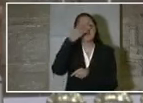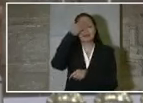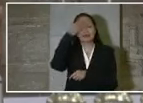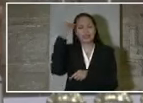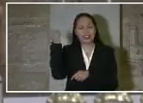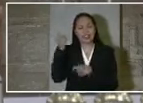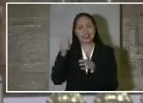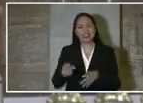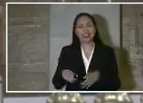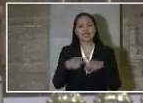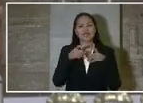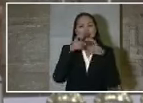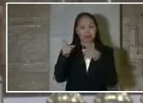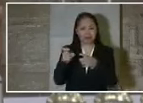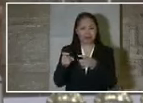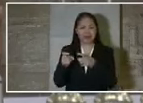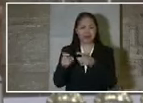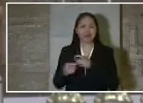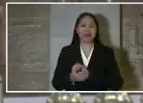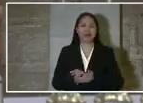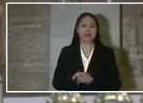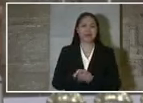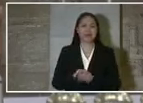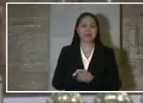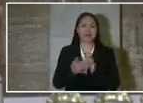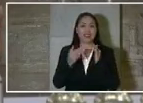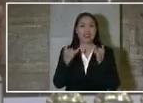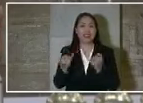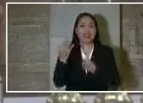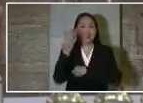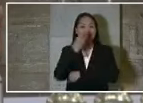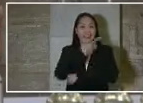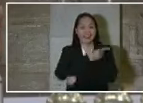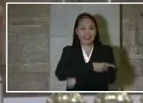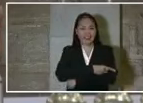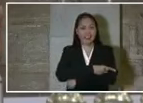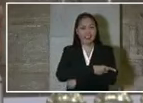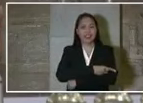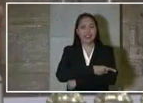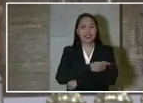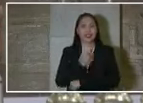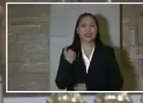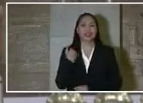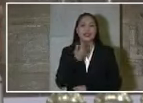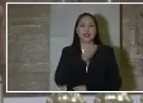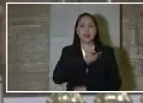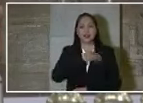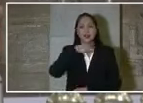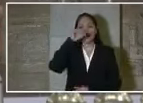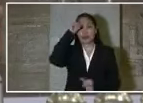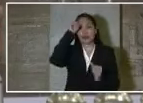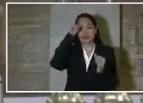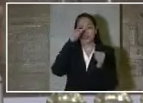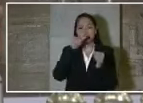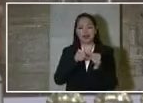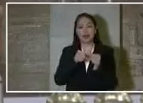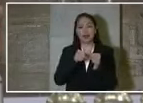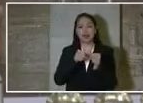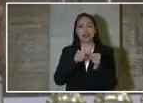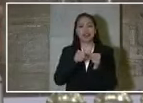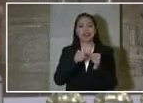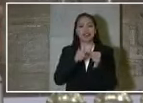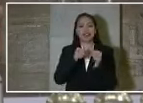ang pagbibigay. Itong araw na ito ay inaalala natin sa pagbibigay